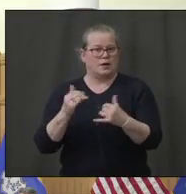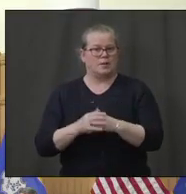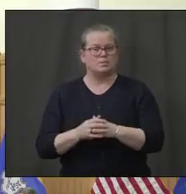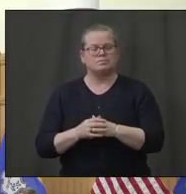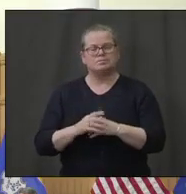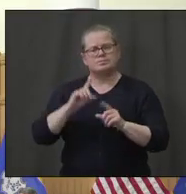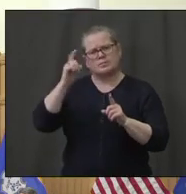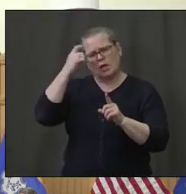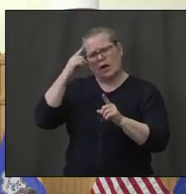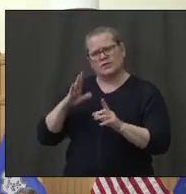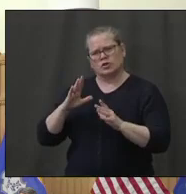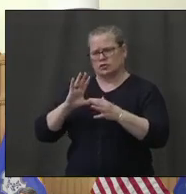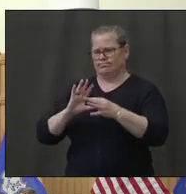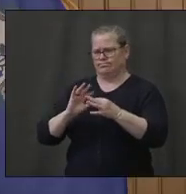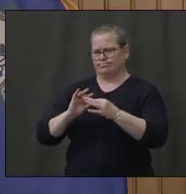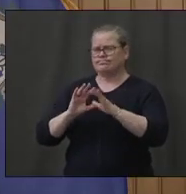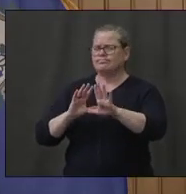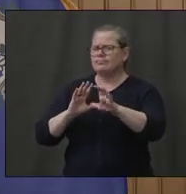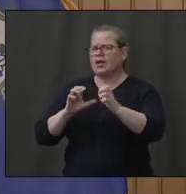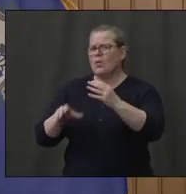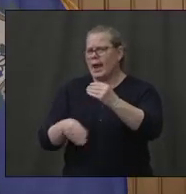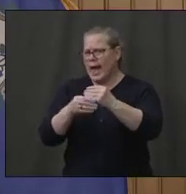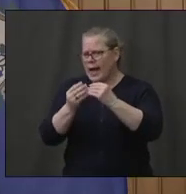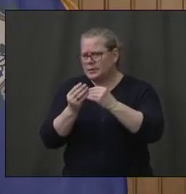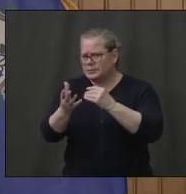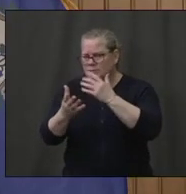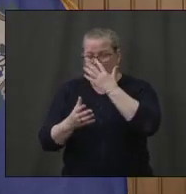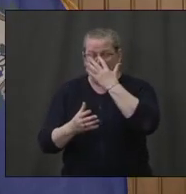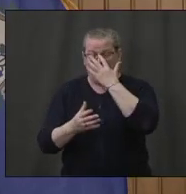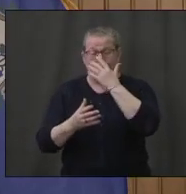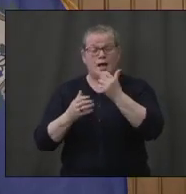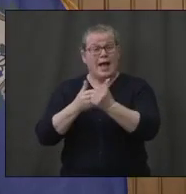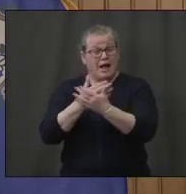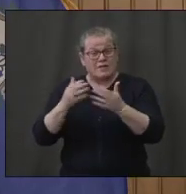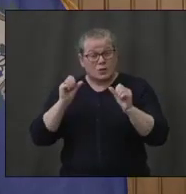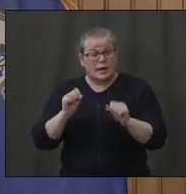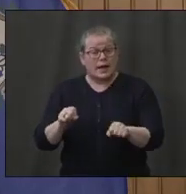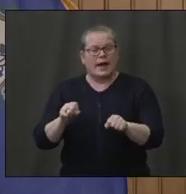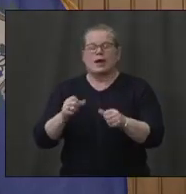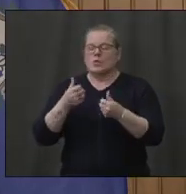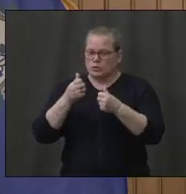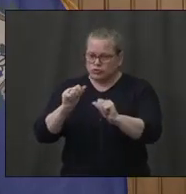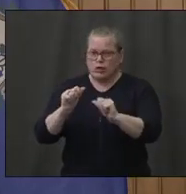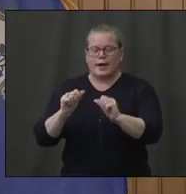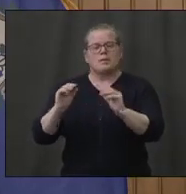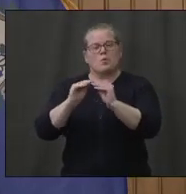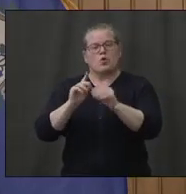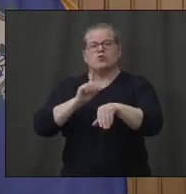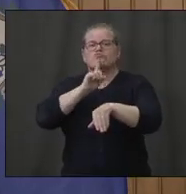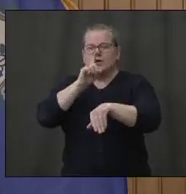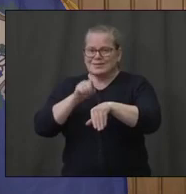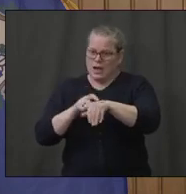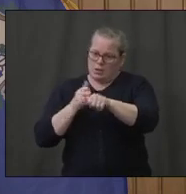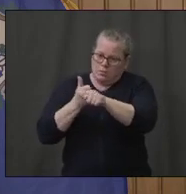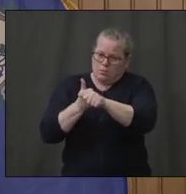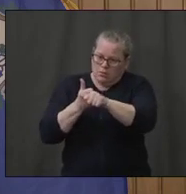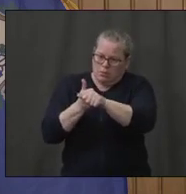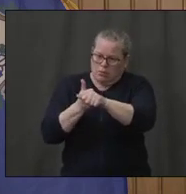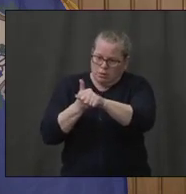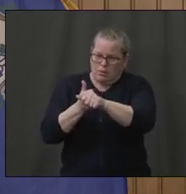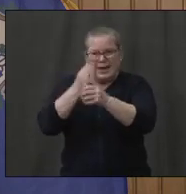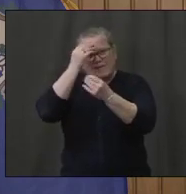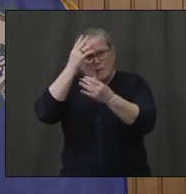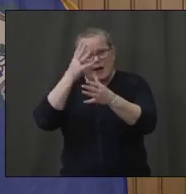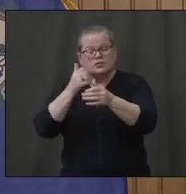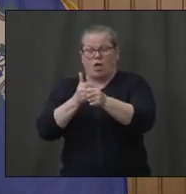I could, we're doing everything we can to upgrade the model and get more real-time information. So that's why I'm so